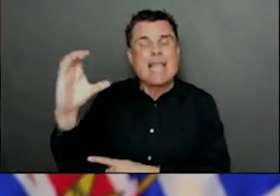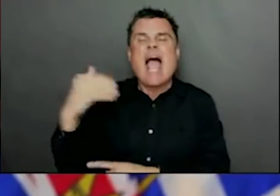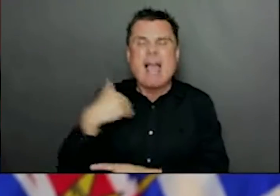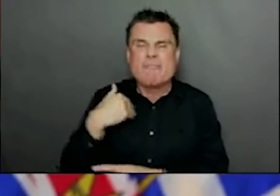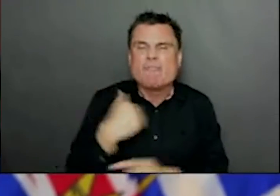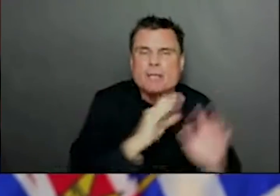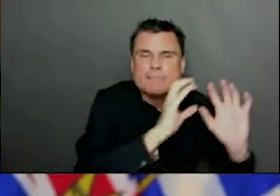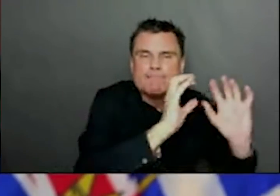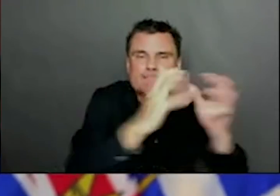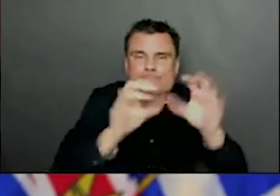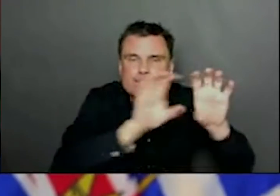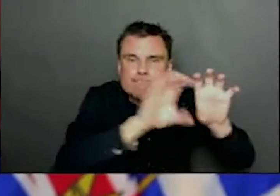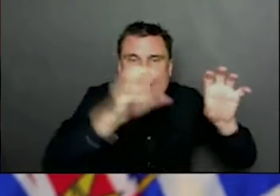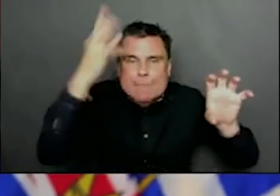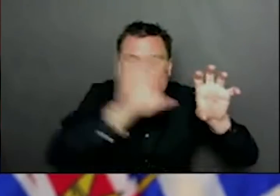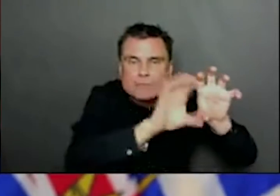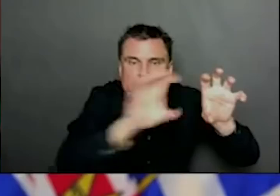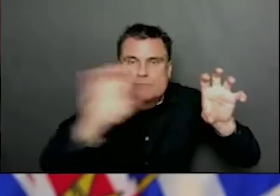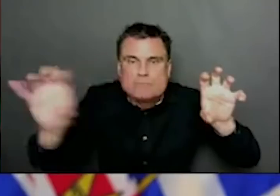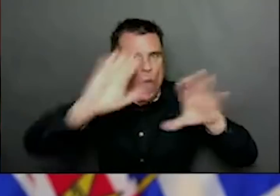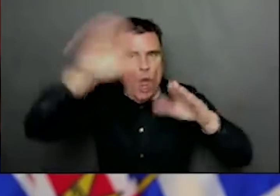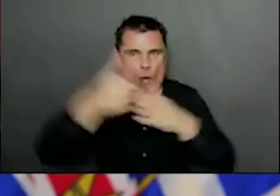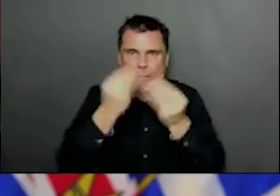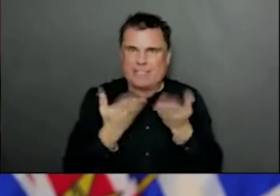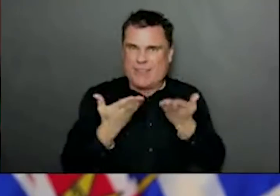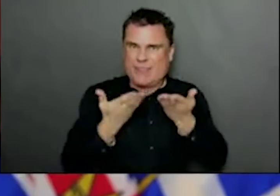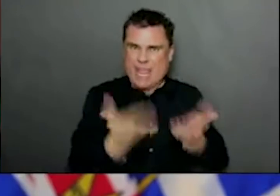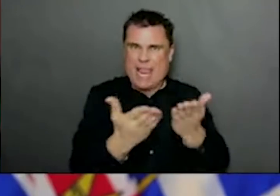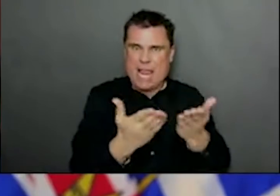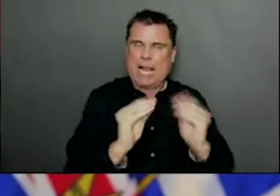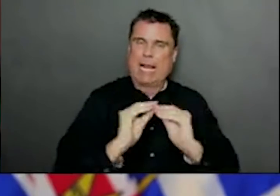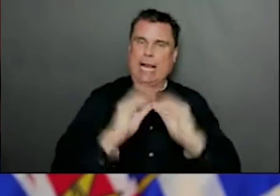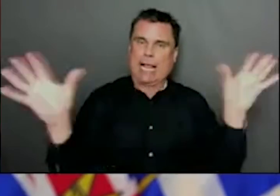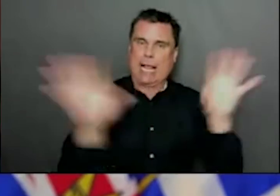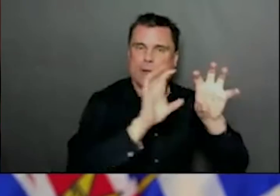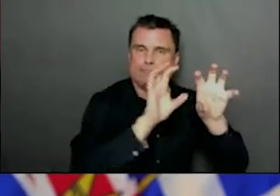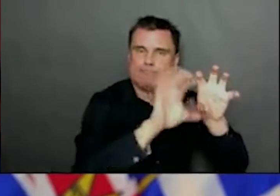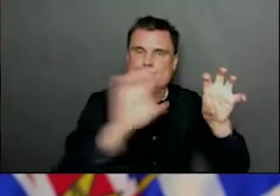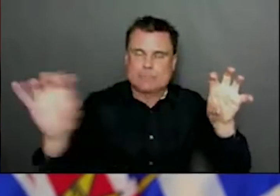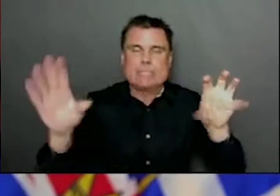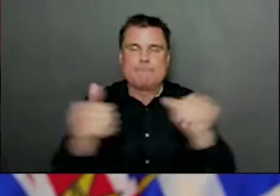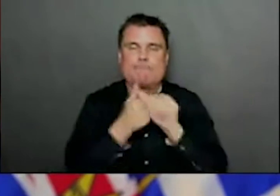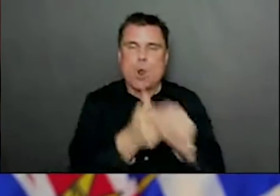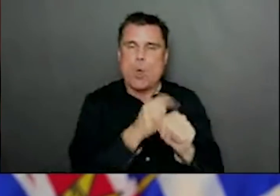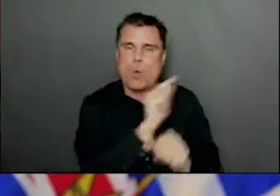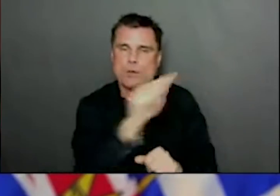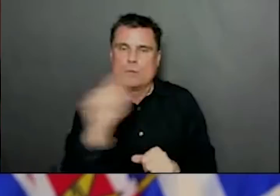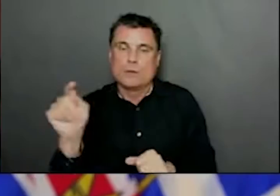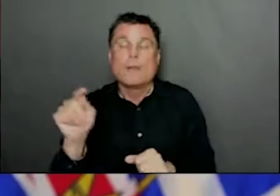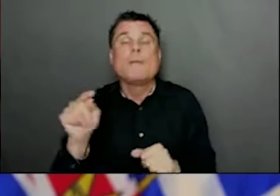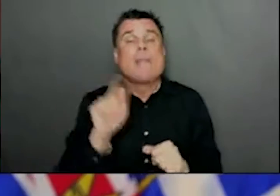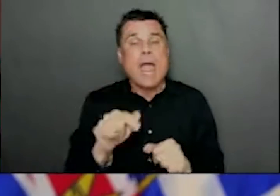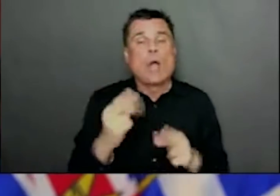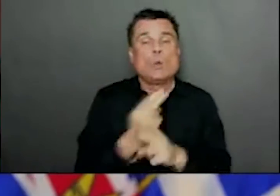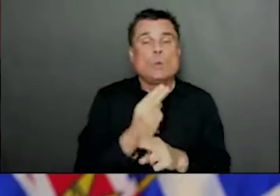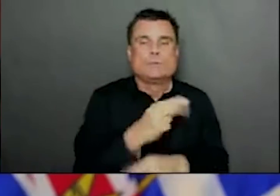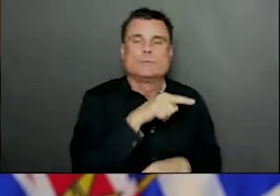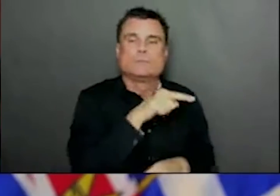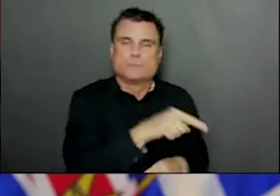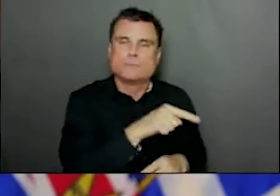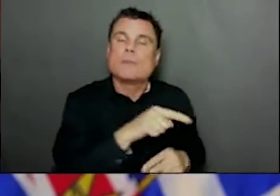go. And they will now start being reporting by our lab result date. So this is